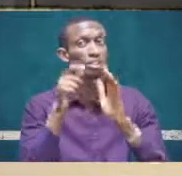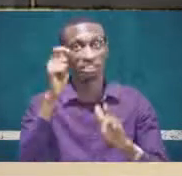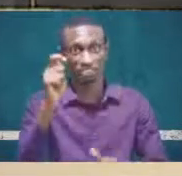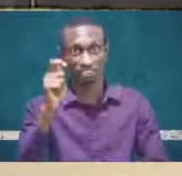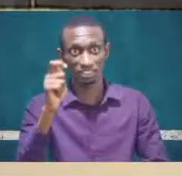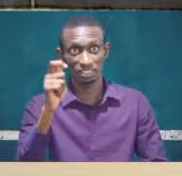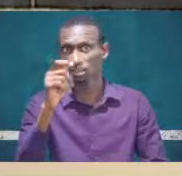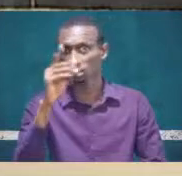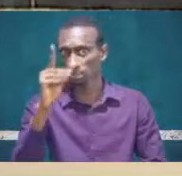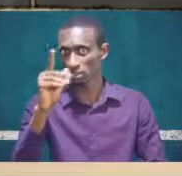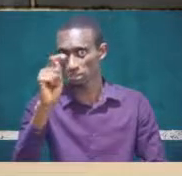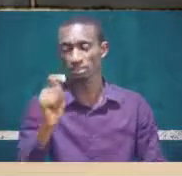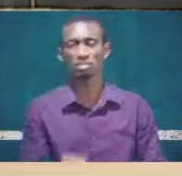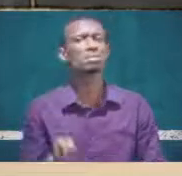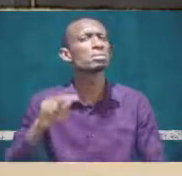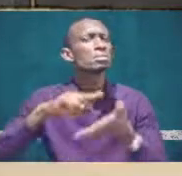Means that